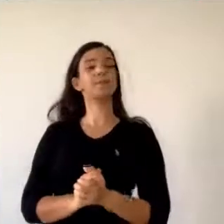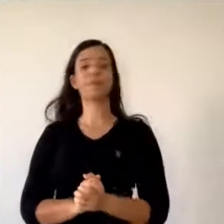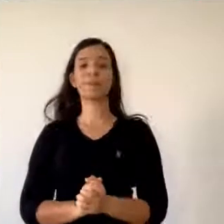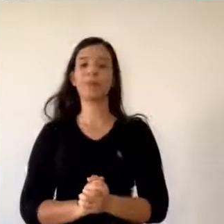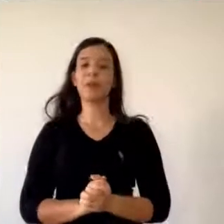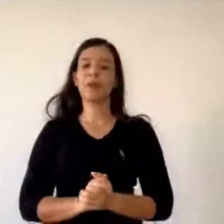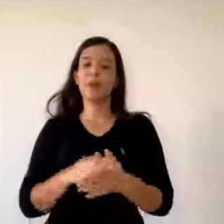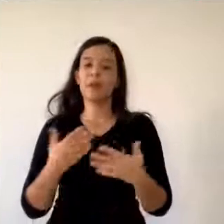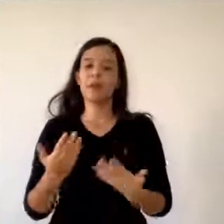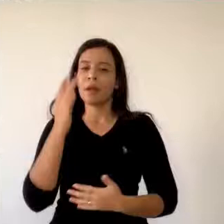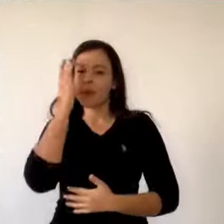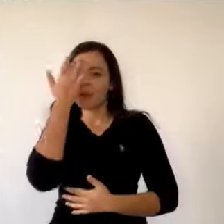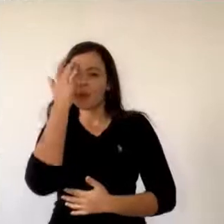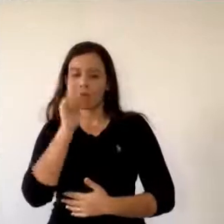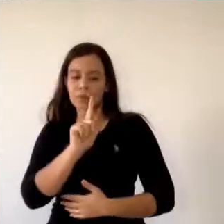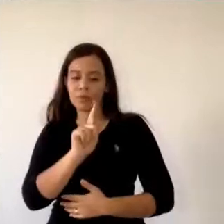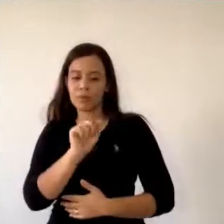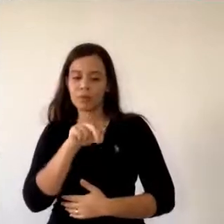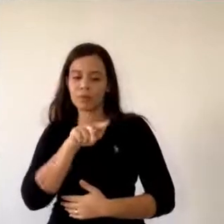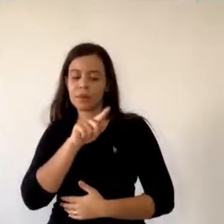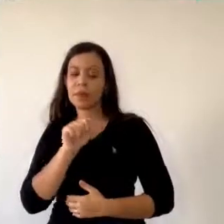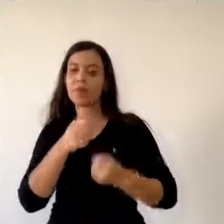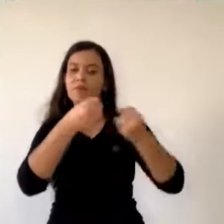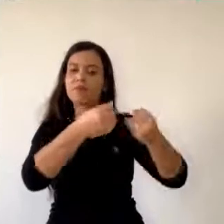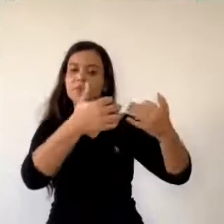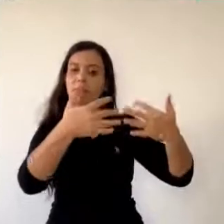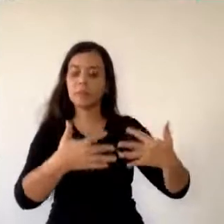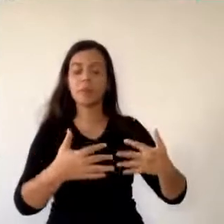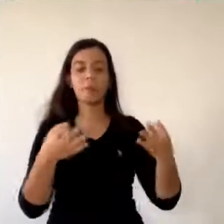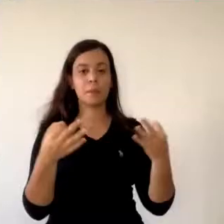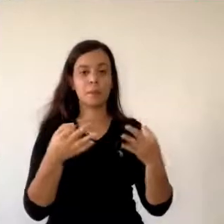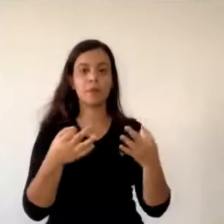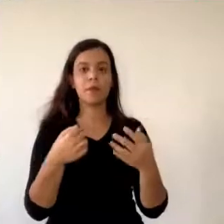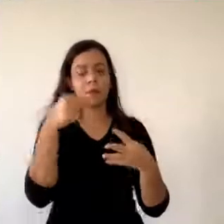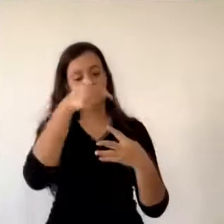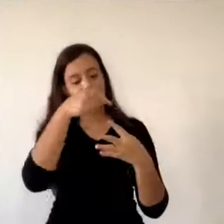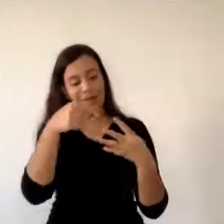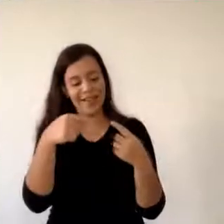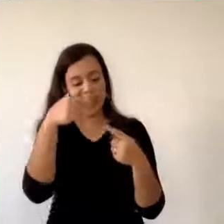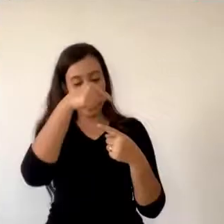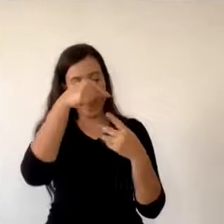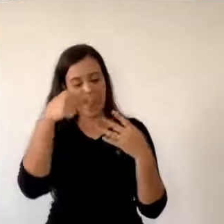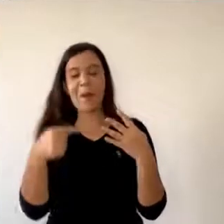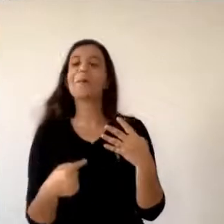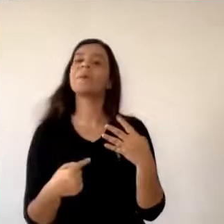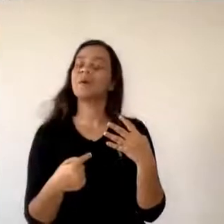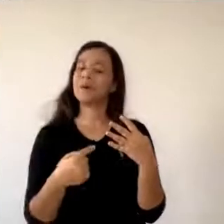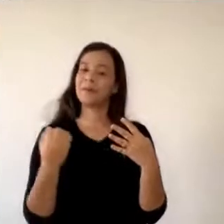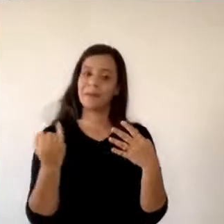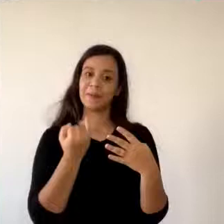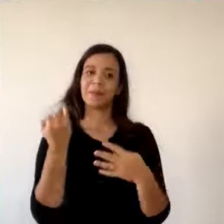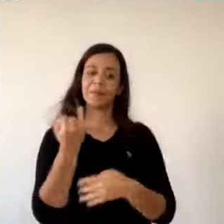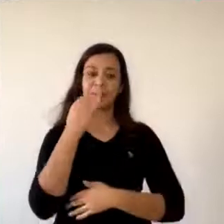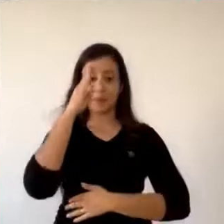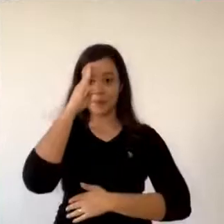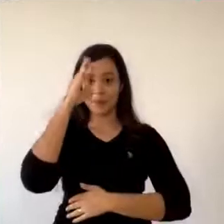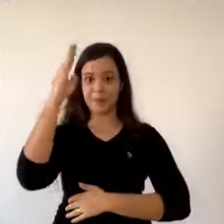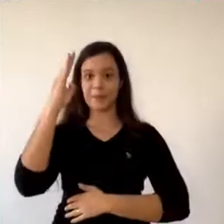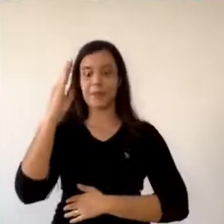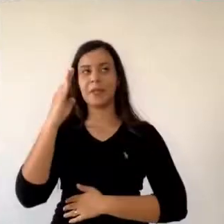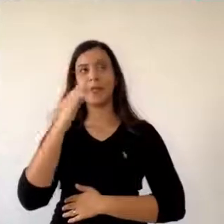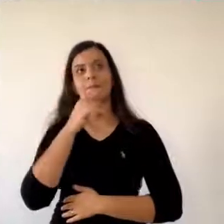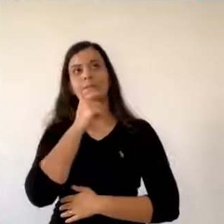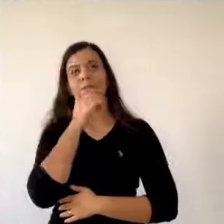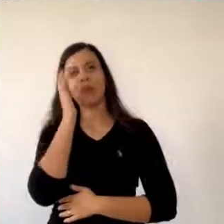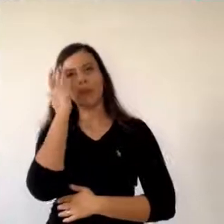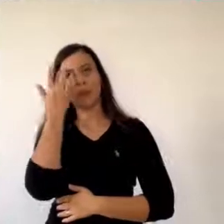I believe that Ganza has brought these issues for very well, the central issues.